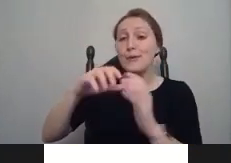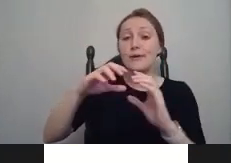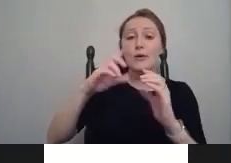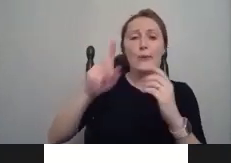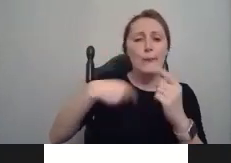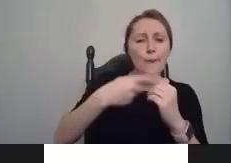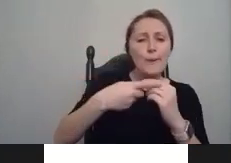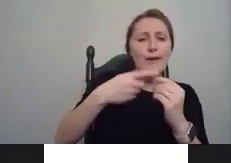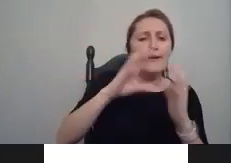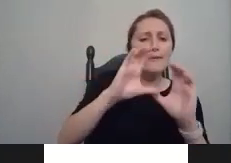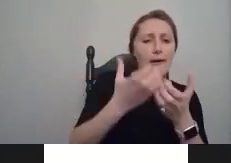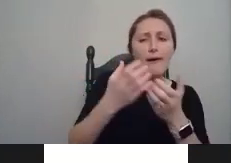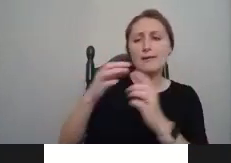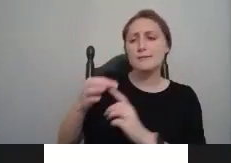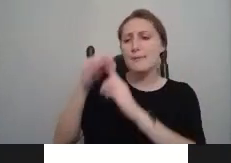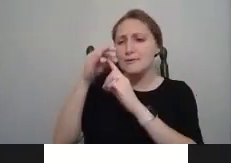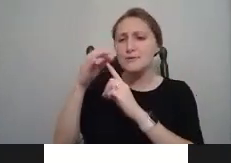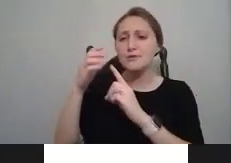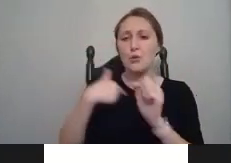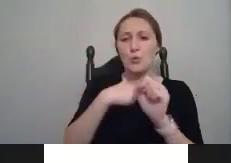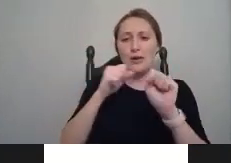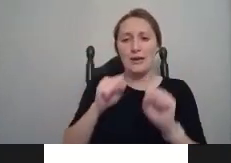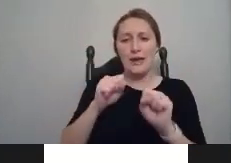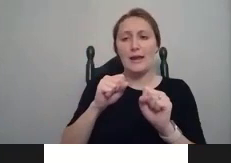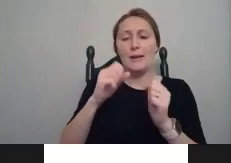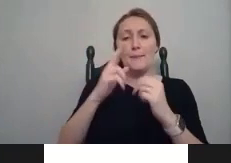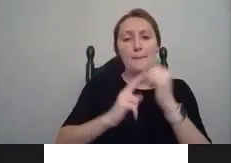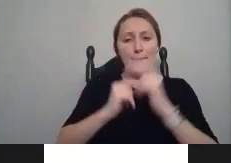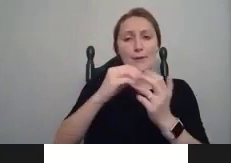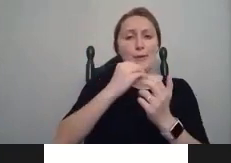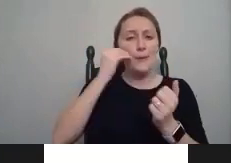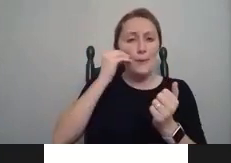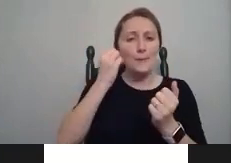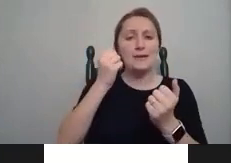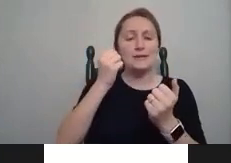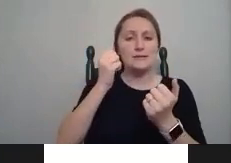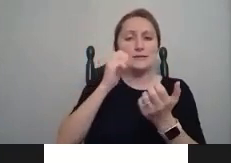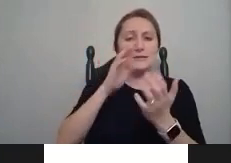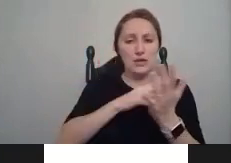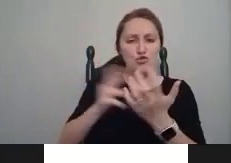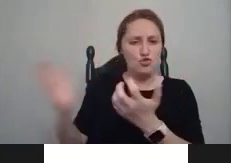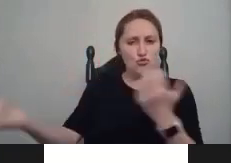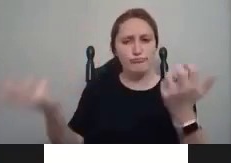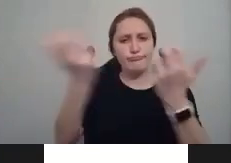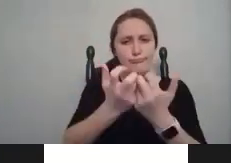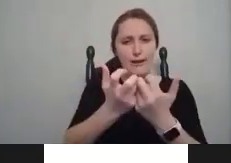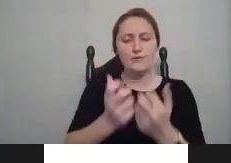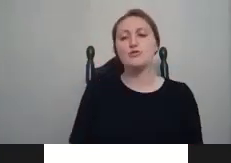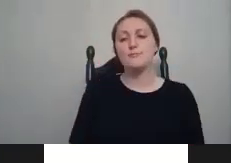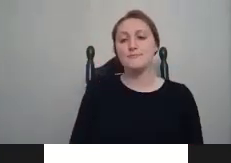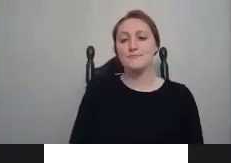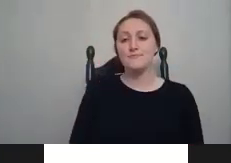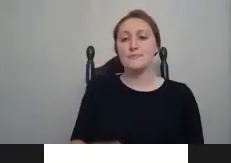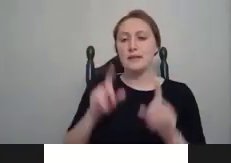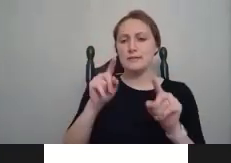place? That way we can build our home schedule around the school schedule. Yes. There was a question about attendance, but I